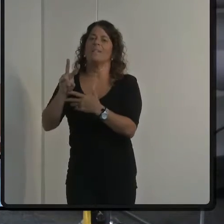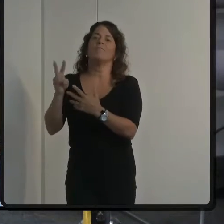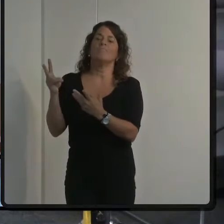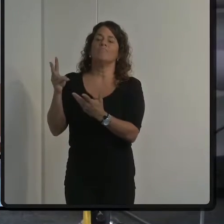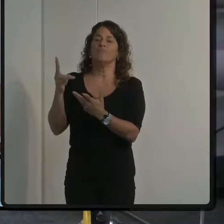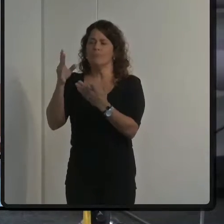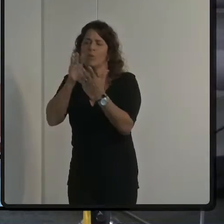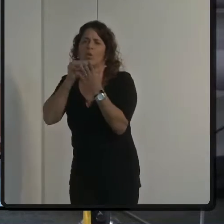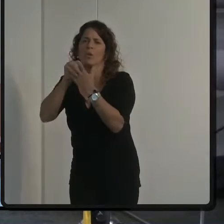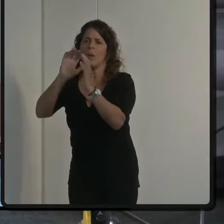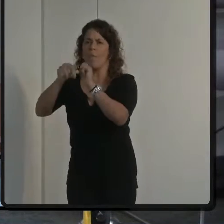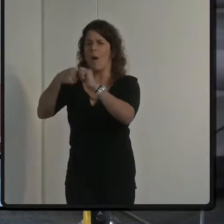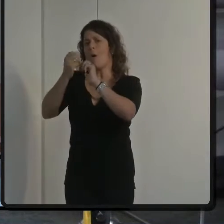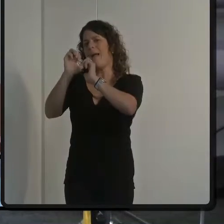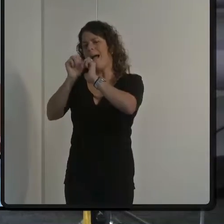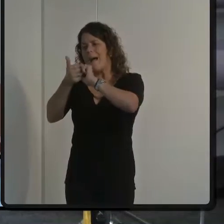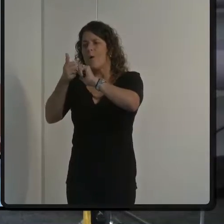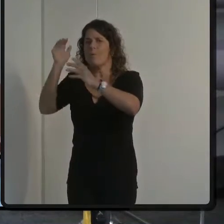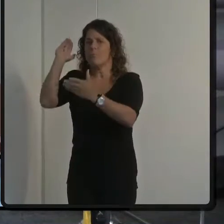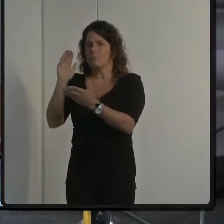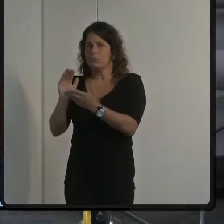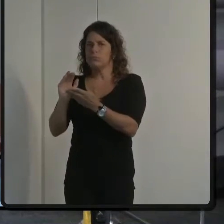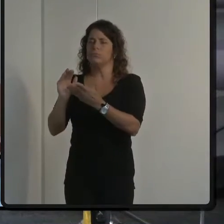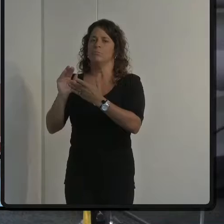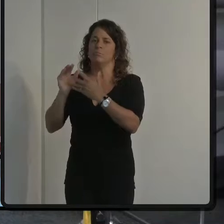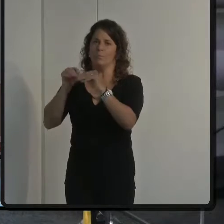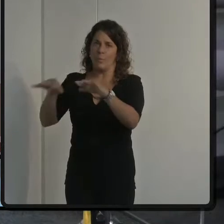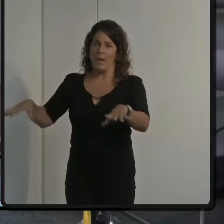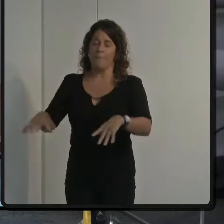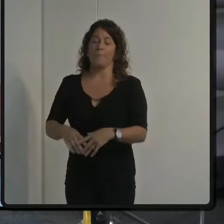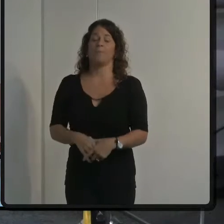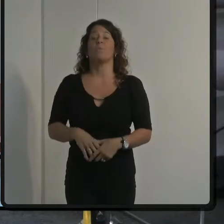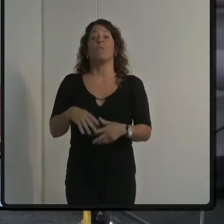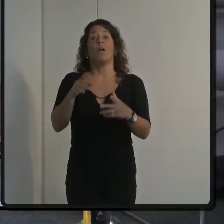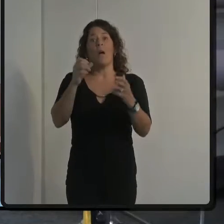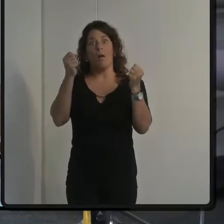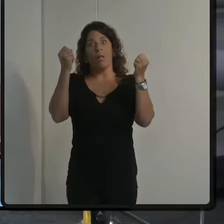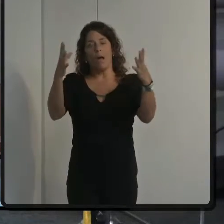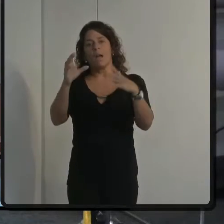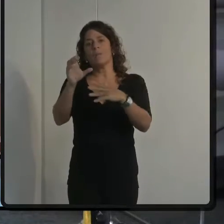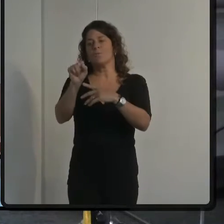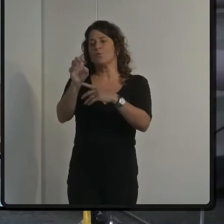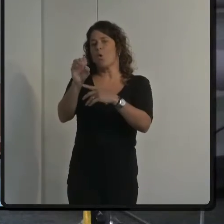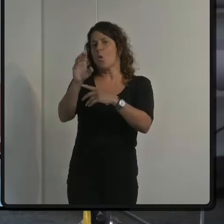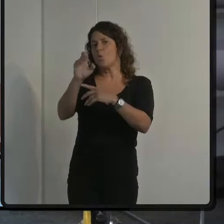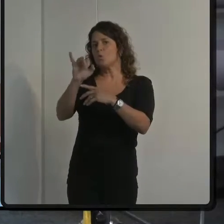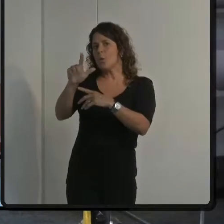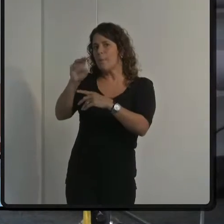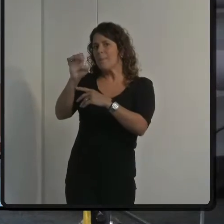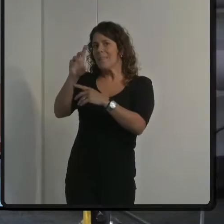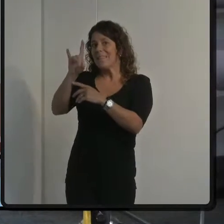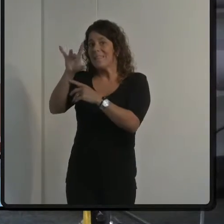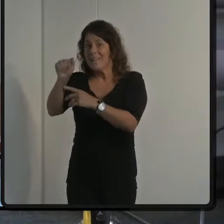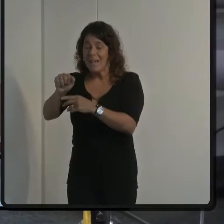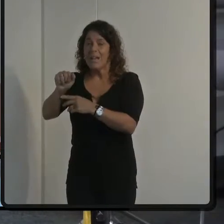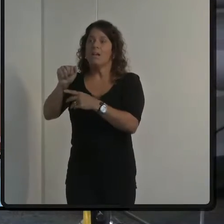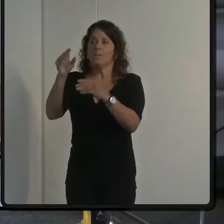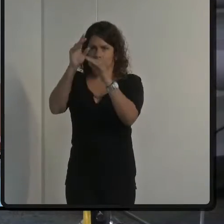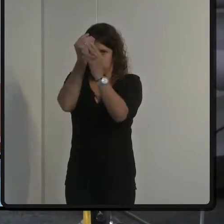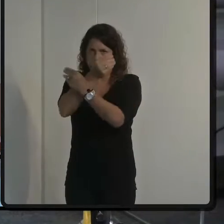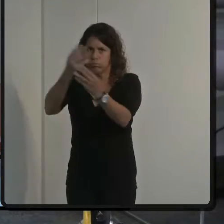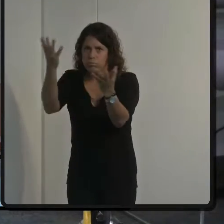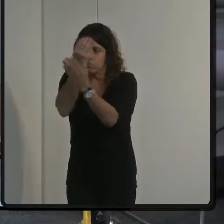COVID-19. Extensive social media outreach is taking place, educating young people about the importance